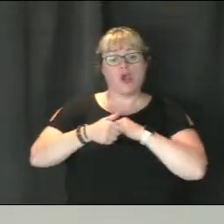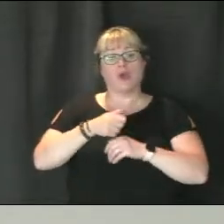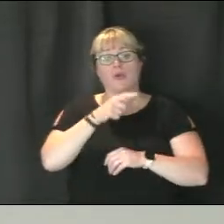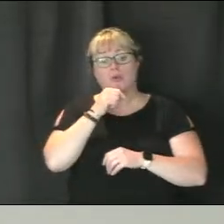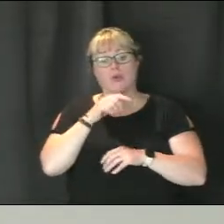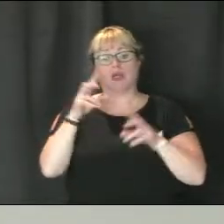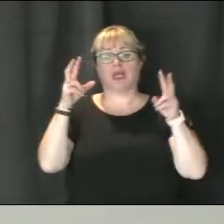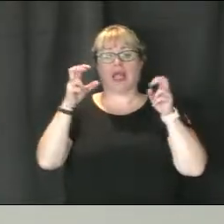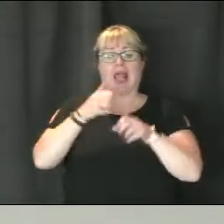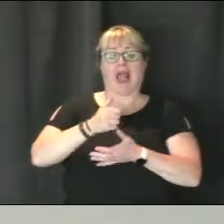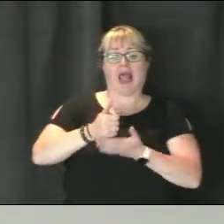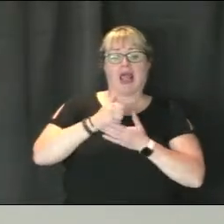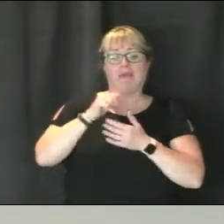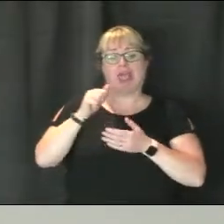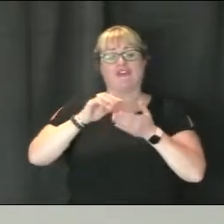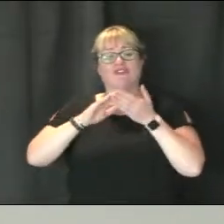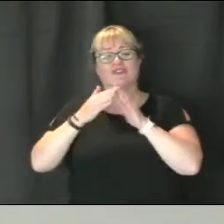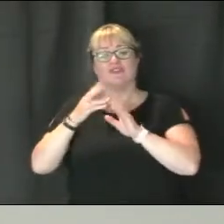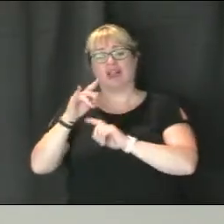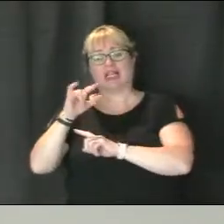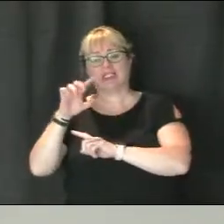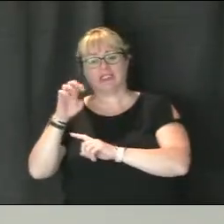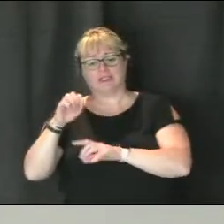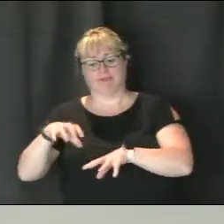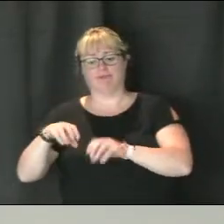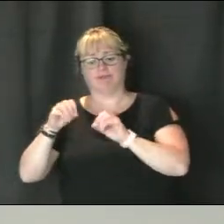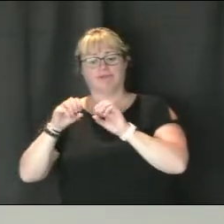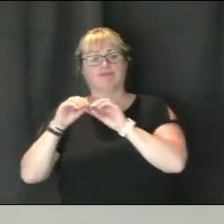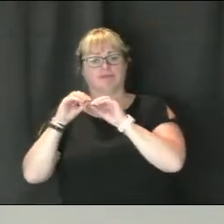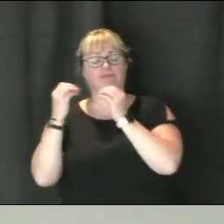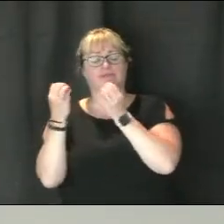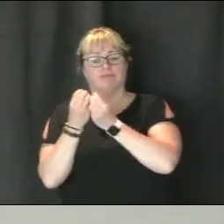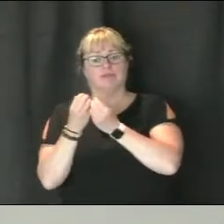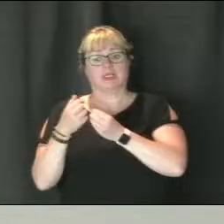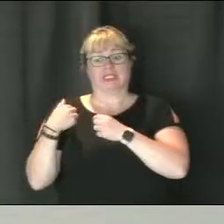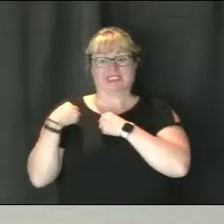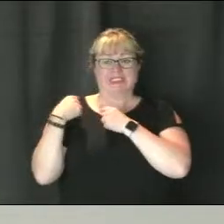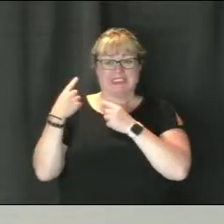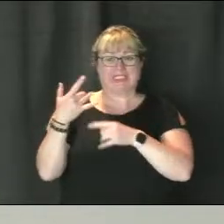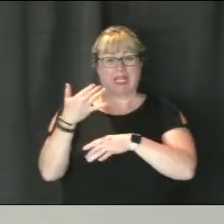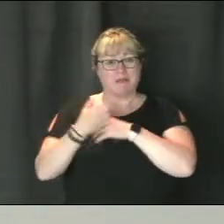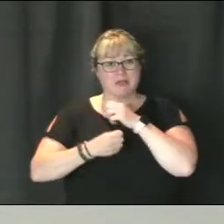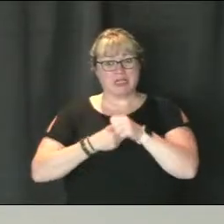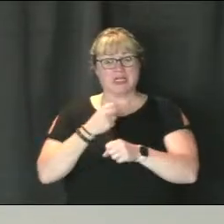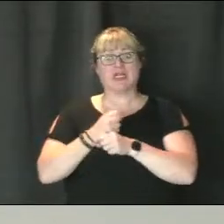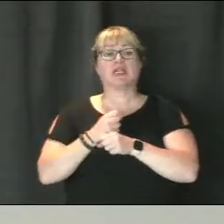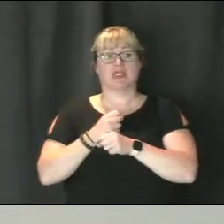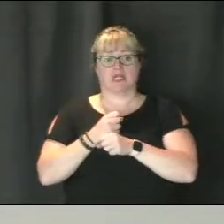organization. Over the past 27 years, we have transferred